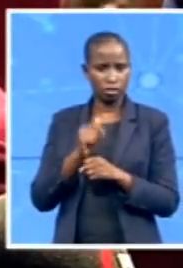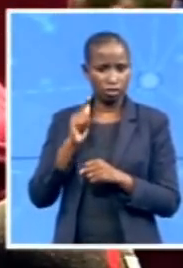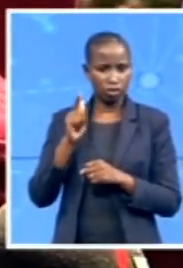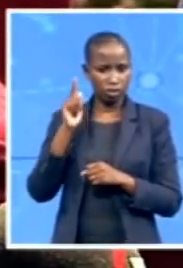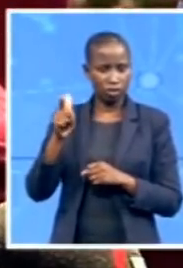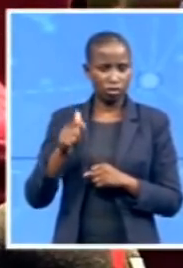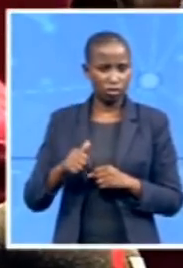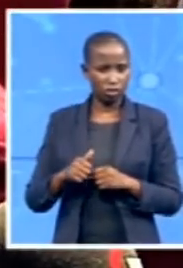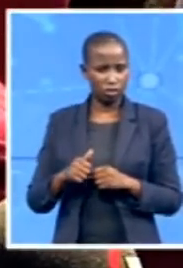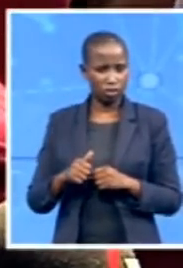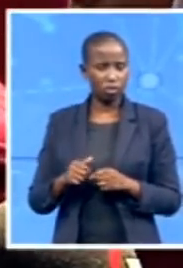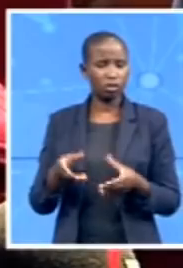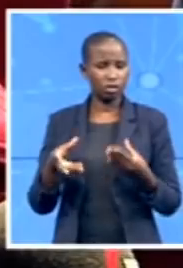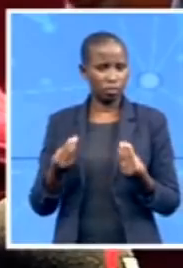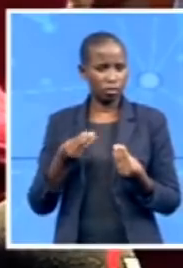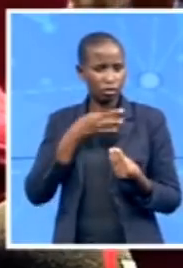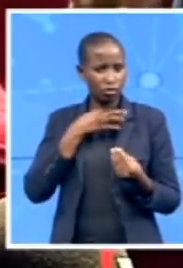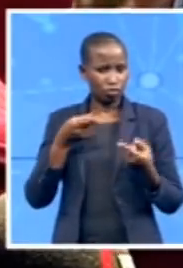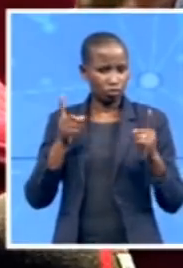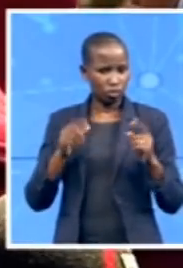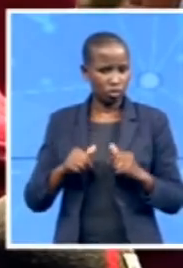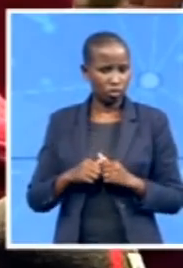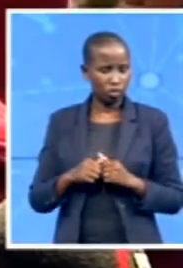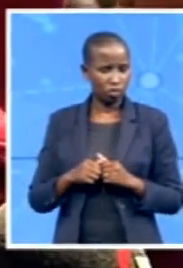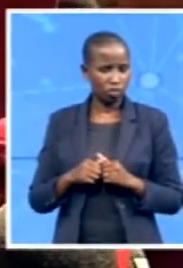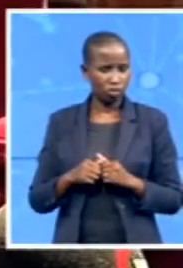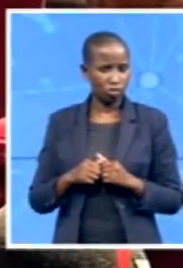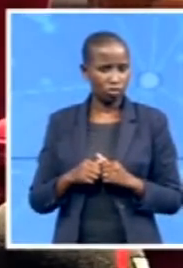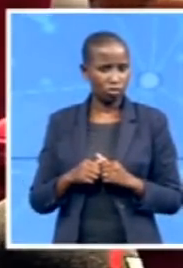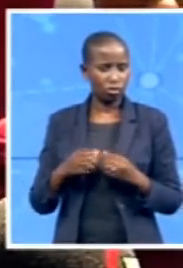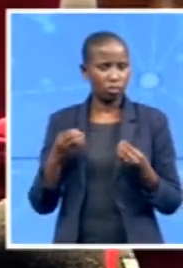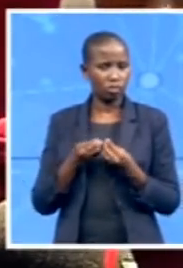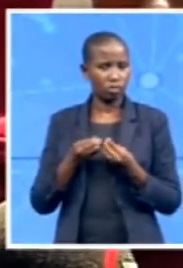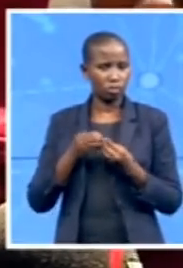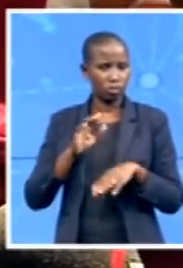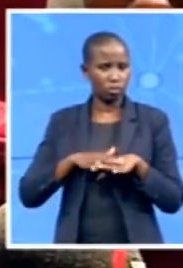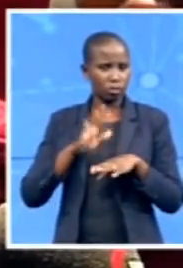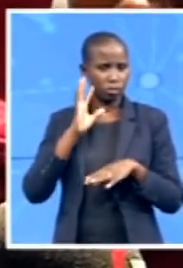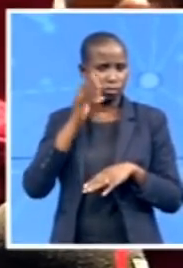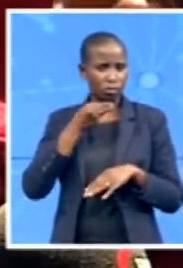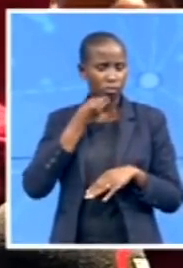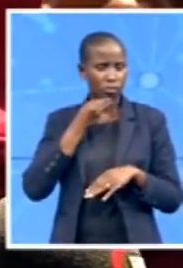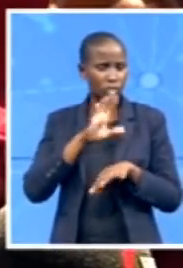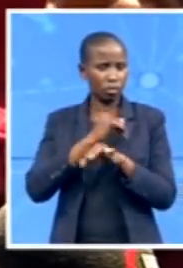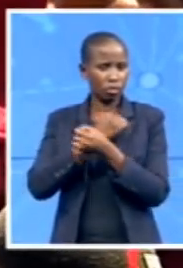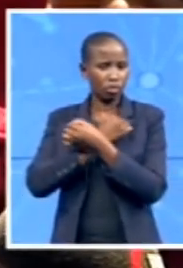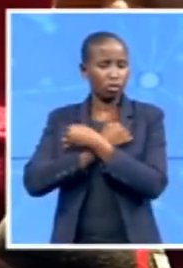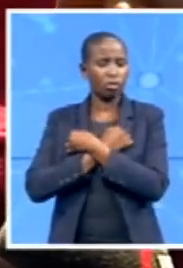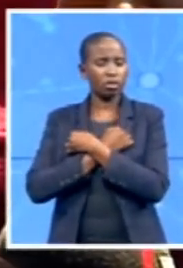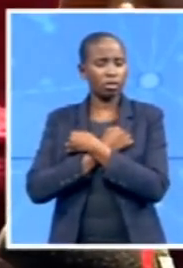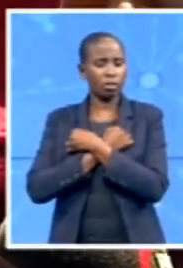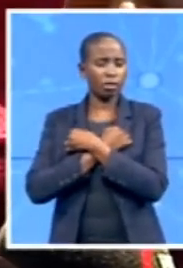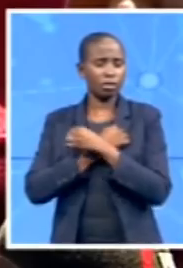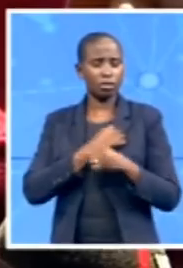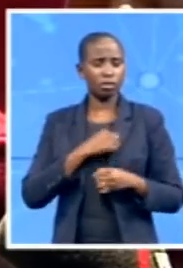hatred we feel towards one another with something more beautiful, and that is love and compassion for one another. No matter what the skin color may be, we should